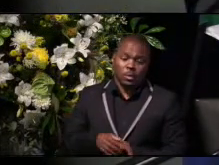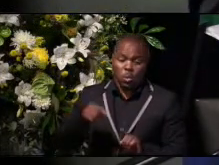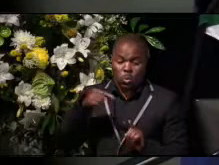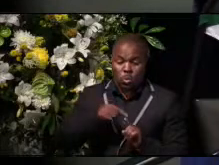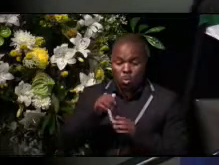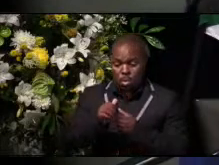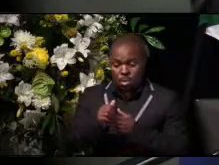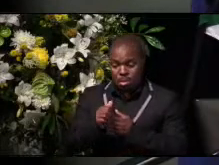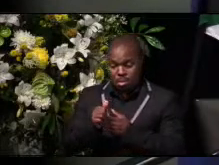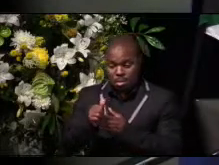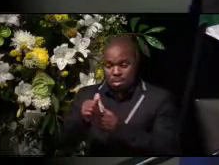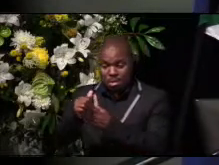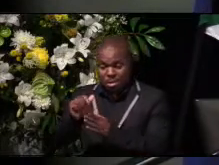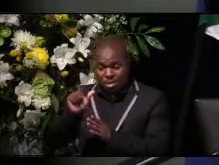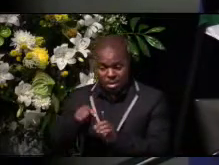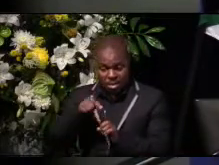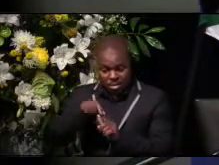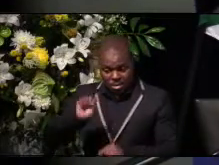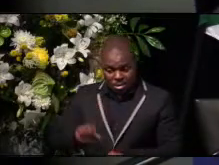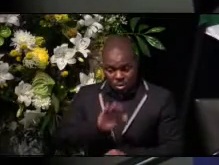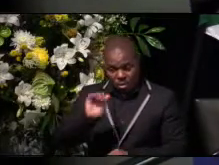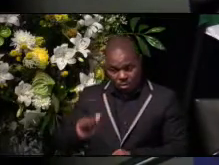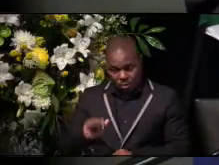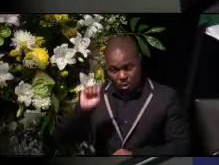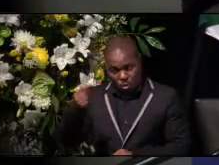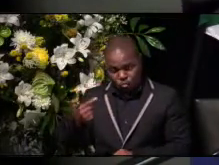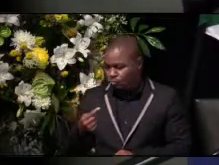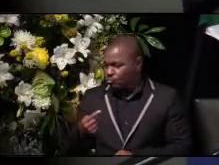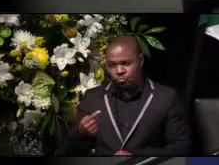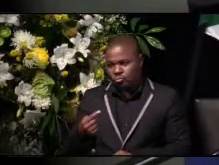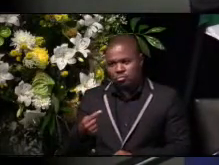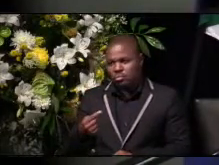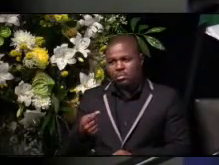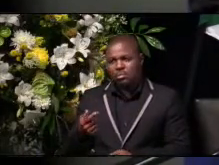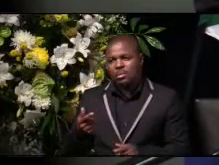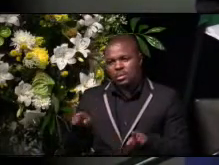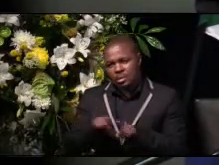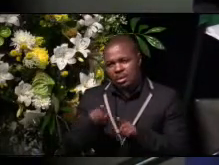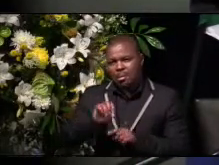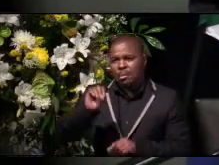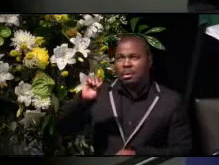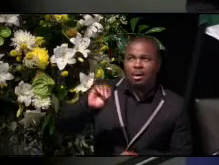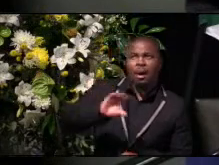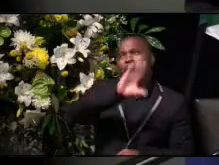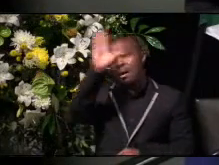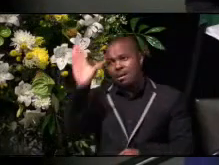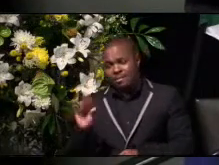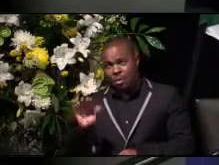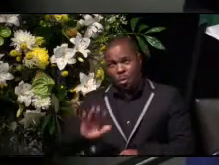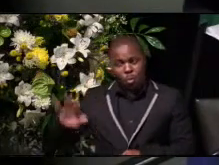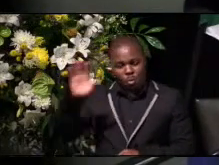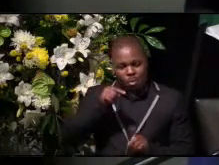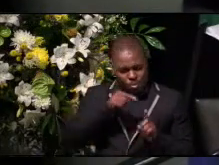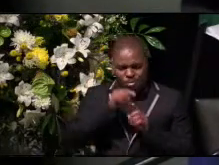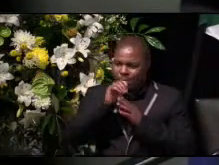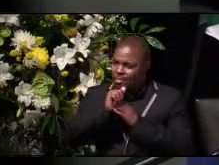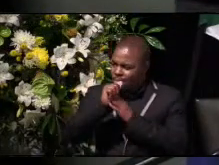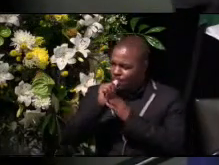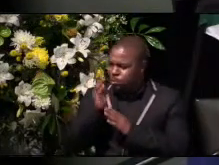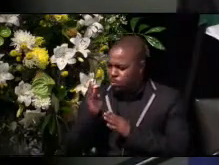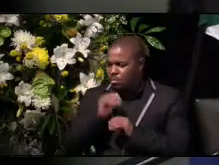inside a leader in South Africa he was also a leader in Africa of Africa and